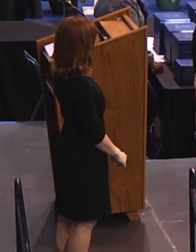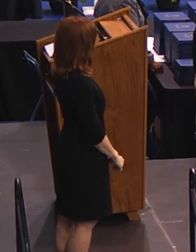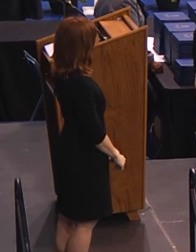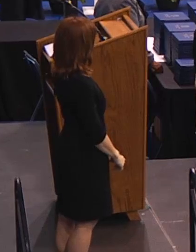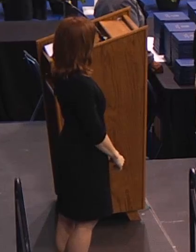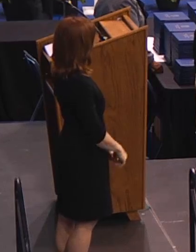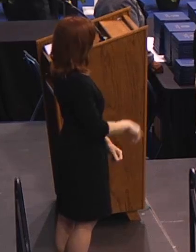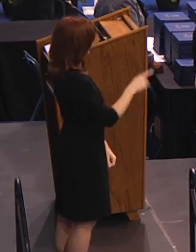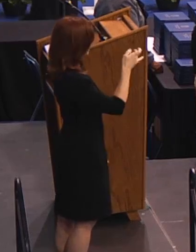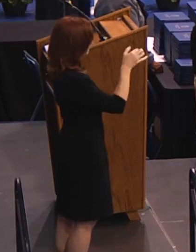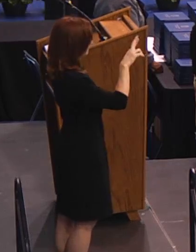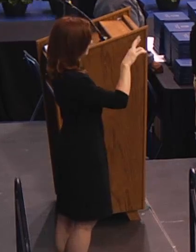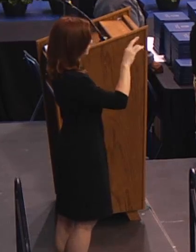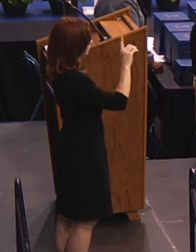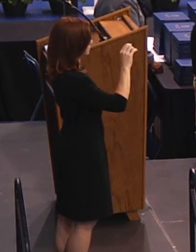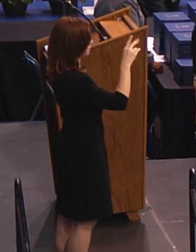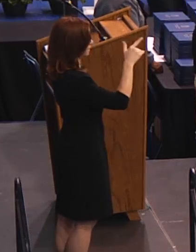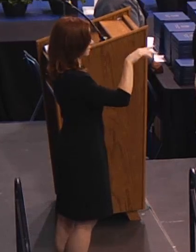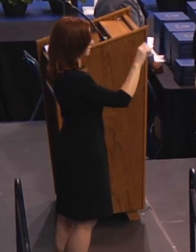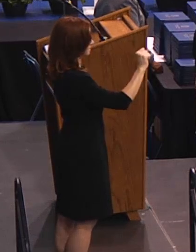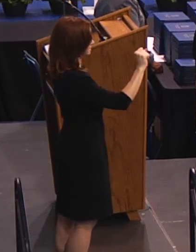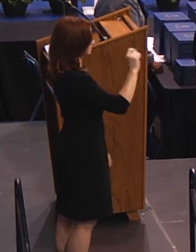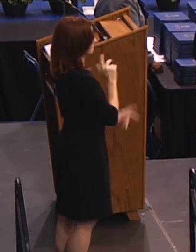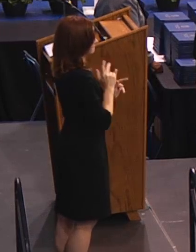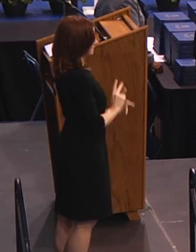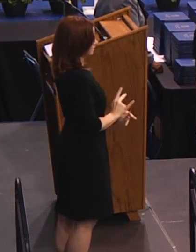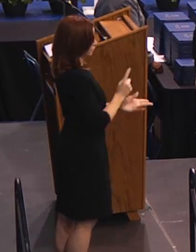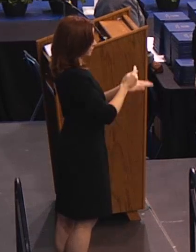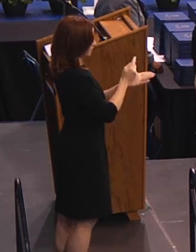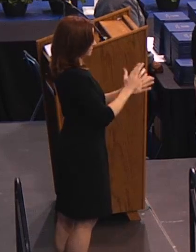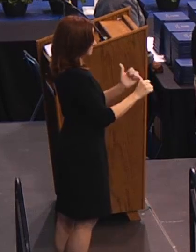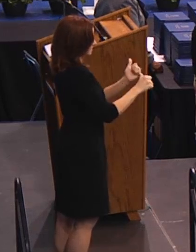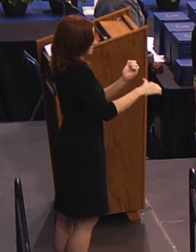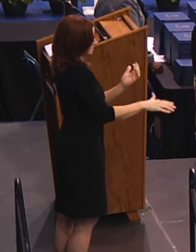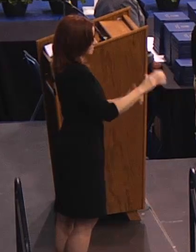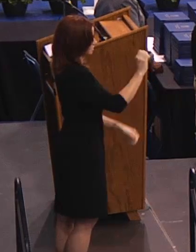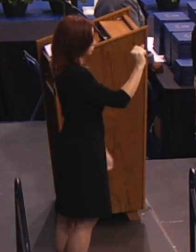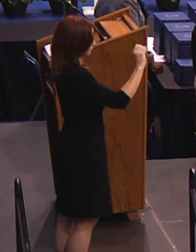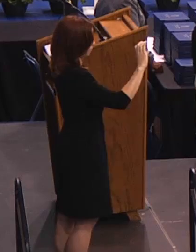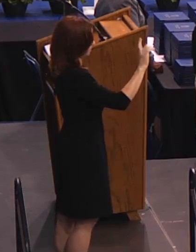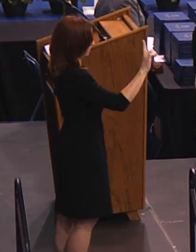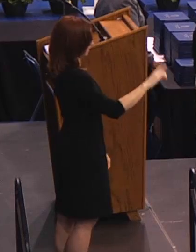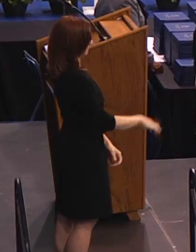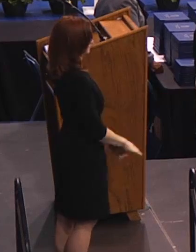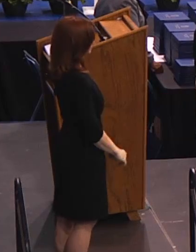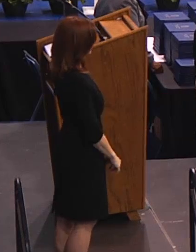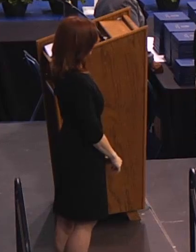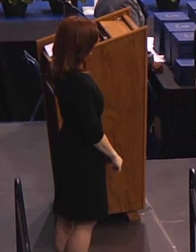Peter James Douglas, Physical Therapist Assistant, summa cum laude.